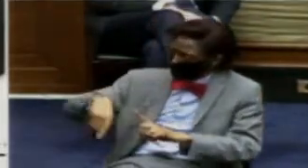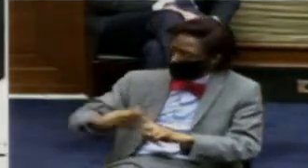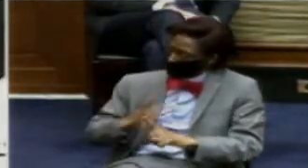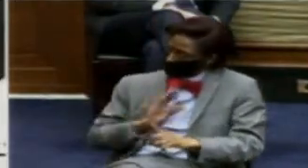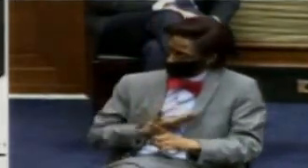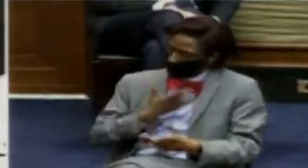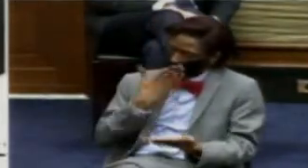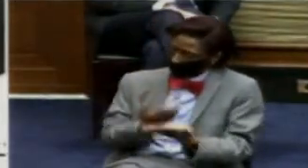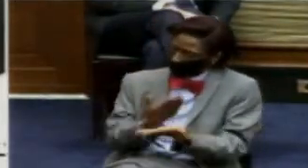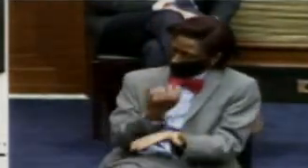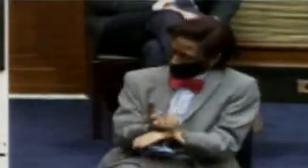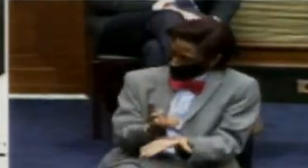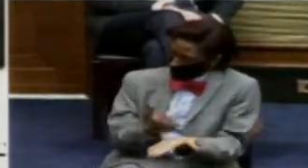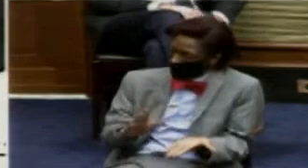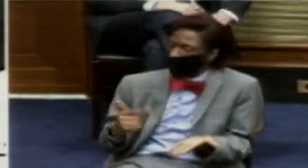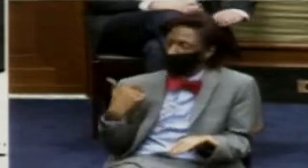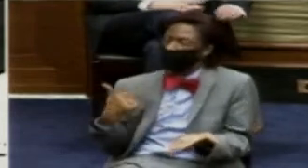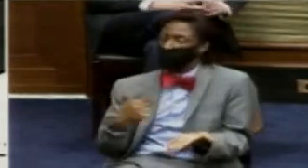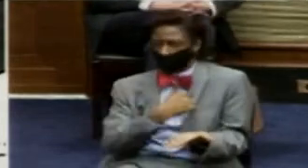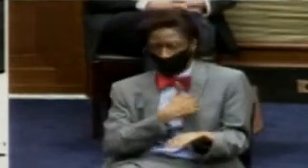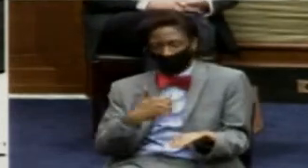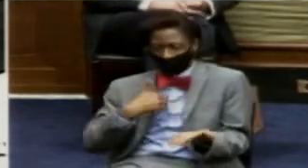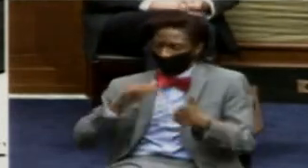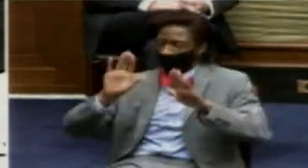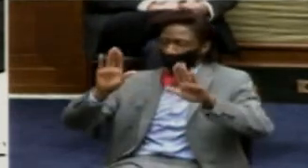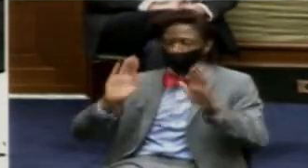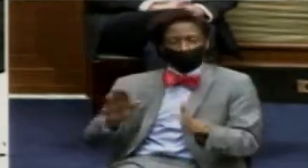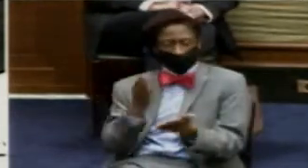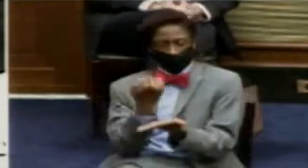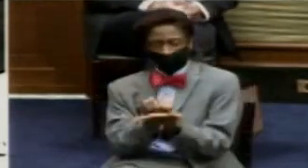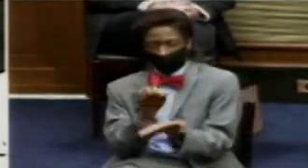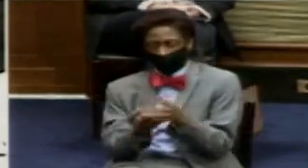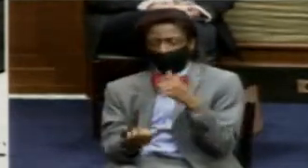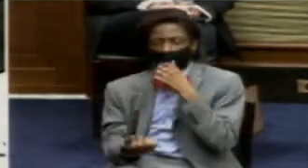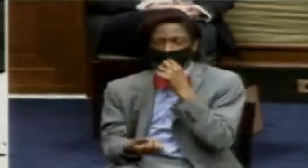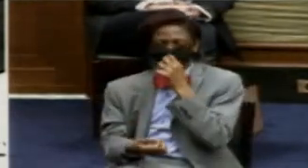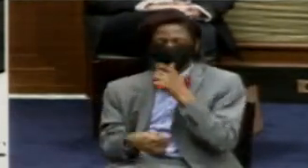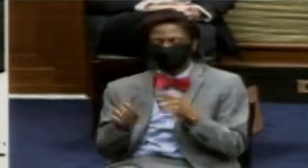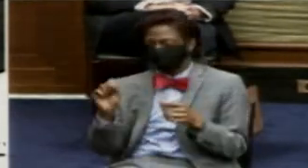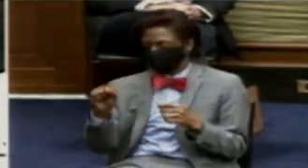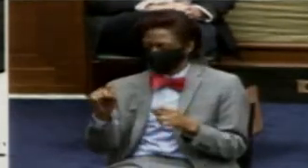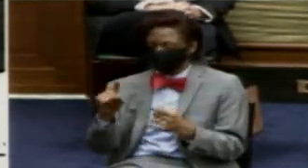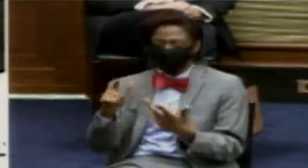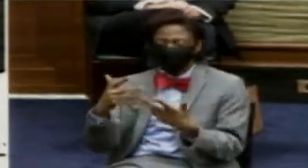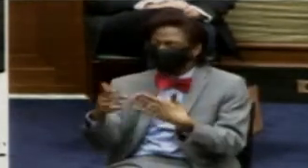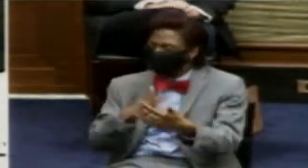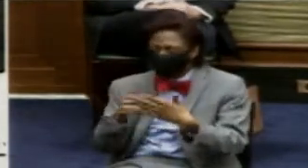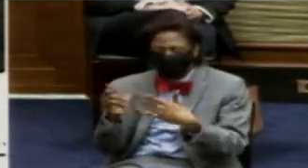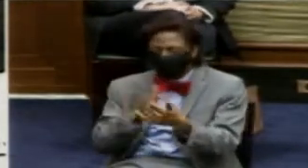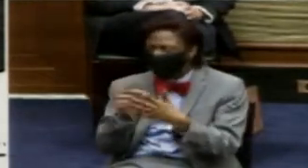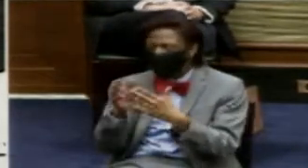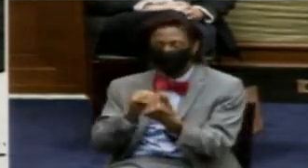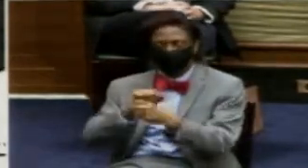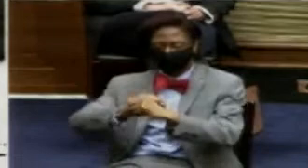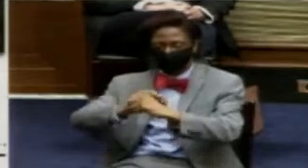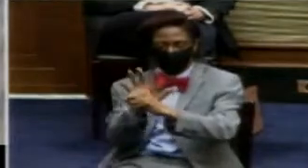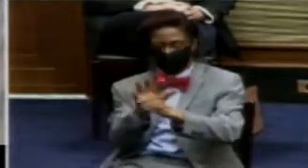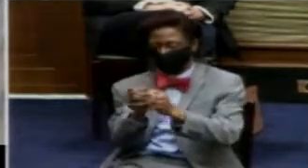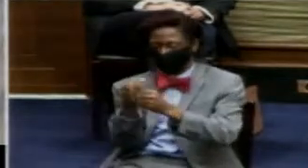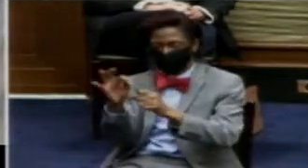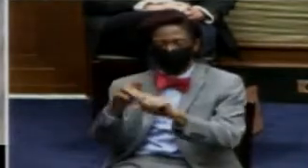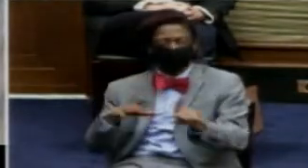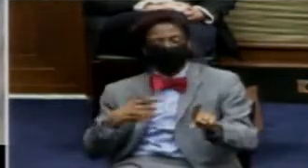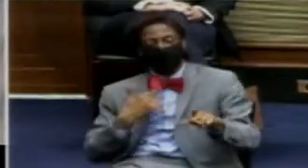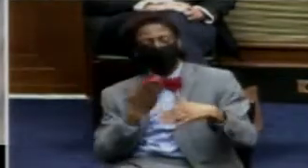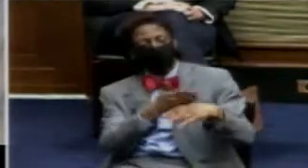economy. We have a great economy. Even in the face of COVID. You heard. Your economy